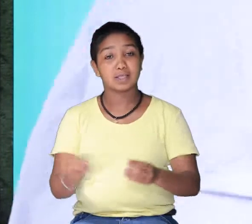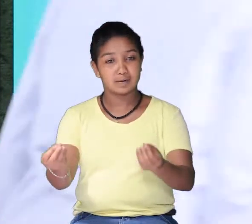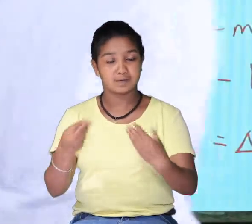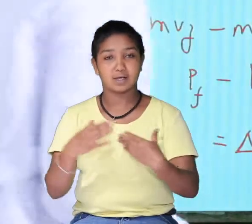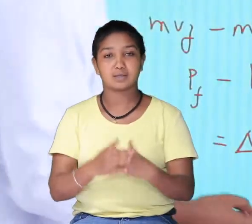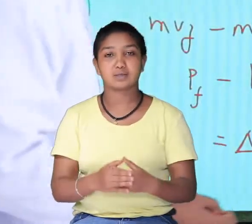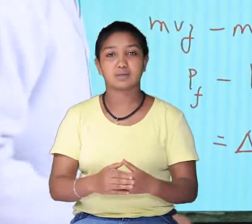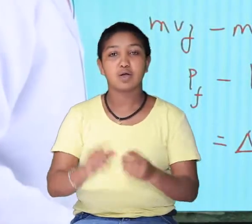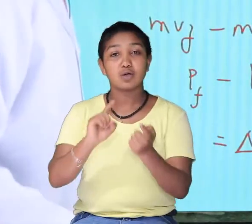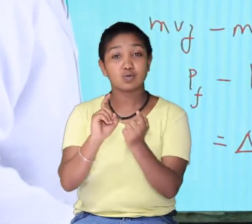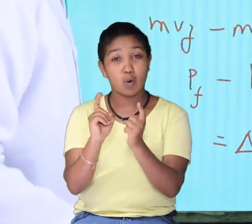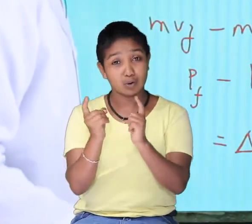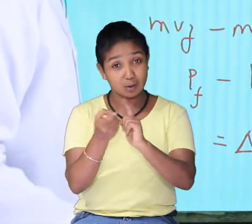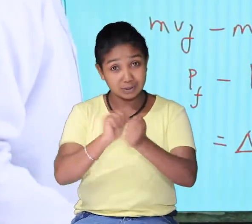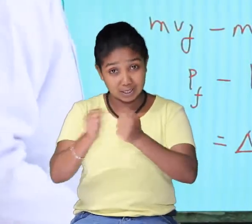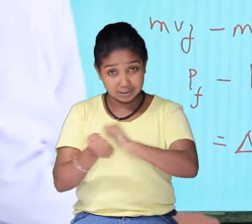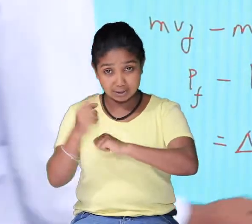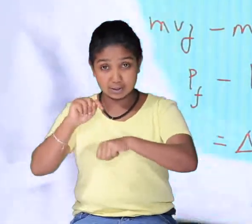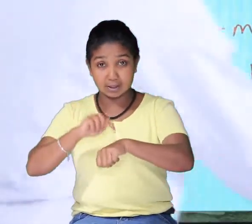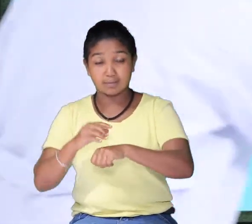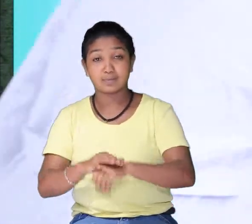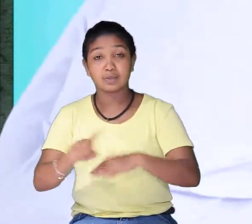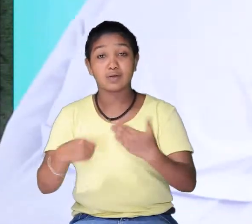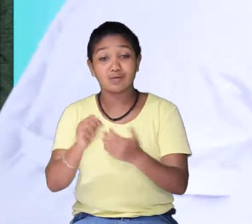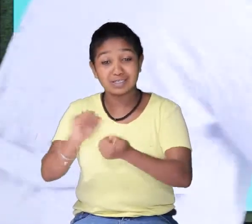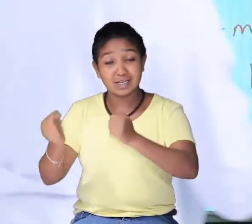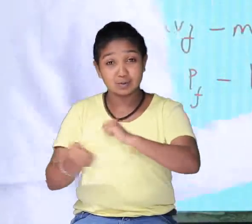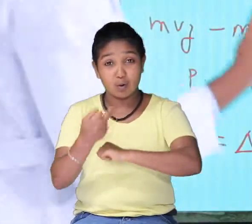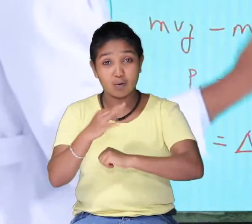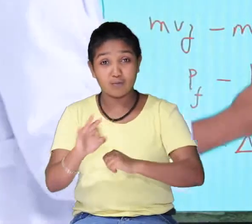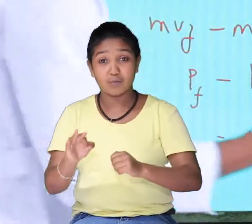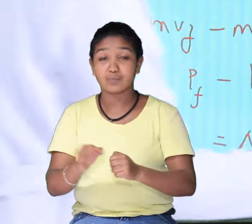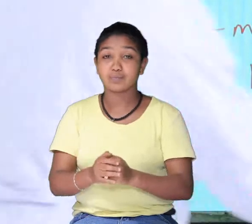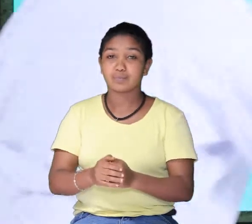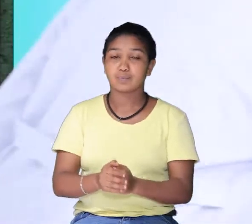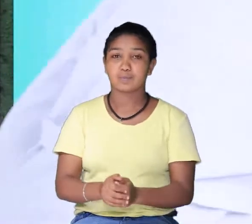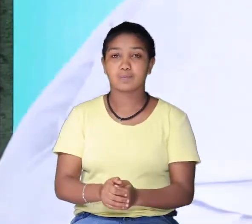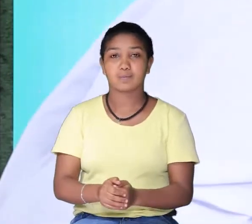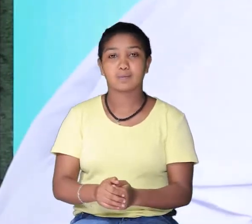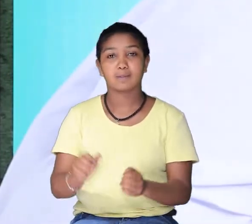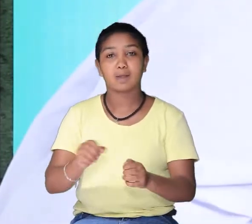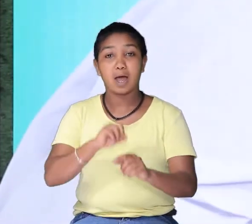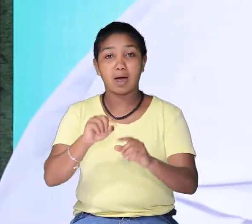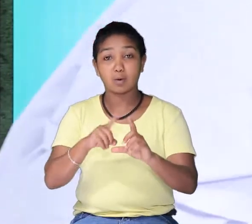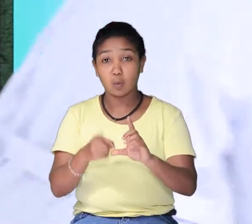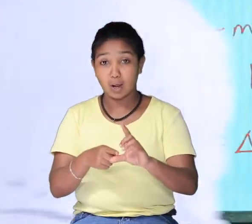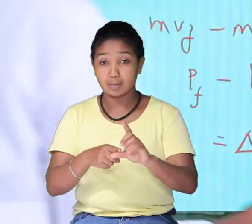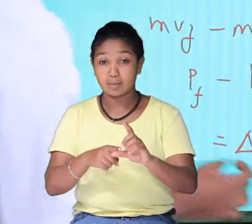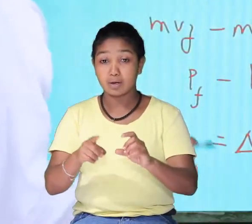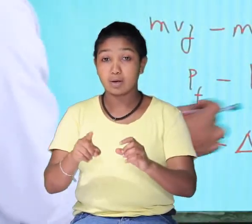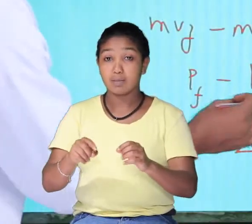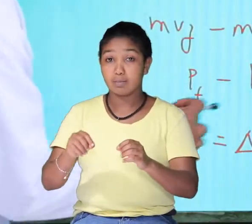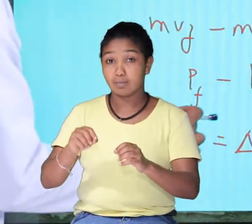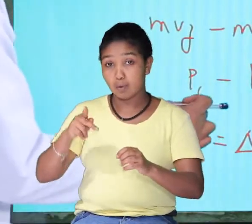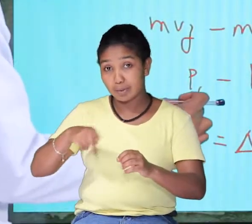us torque tau times change in t. So the change of angular momentum is known to be impulse. Like that